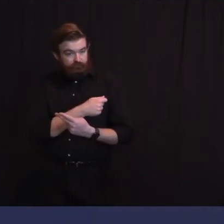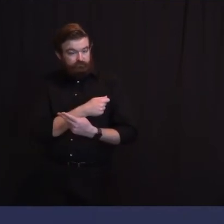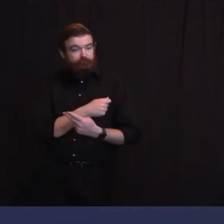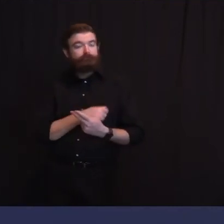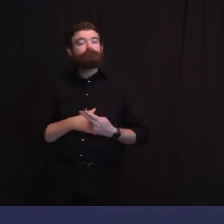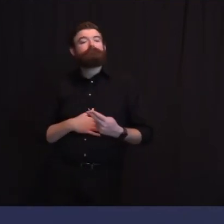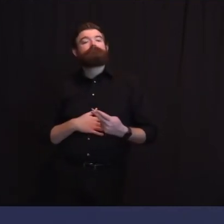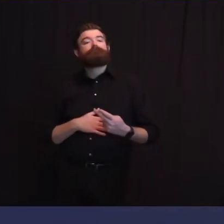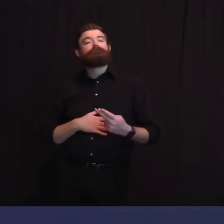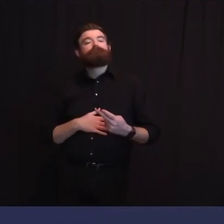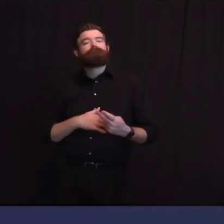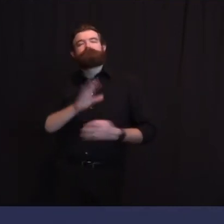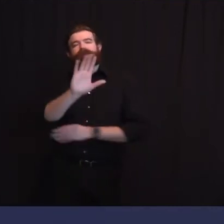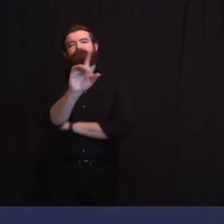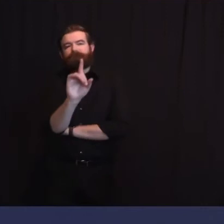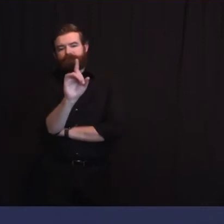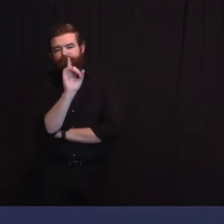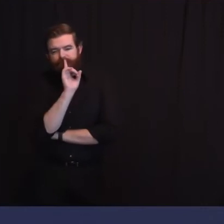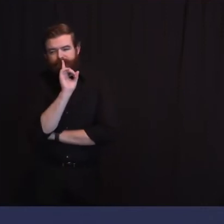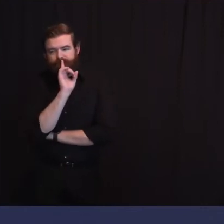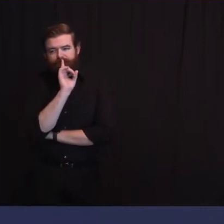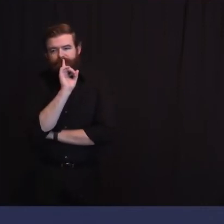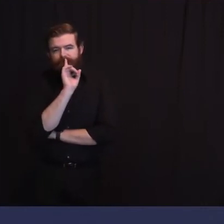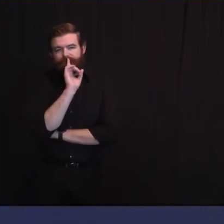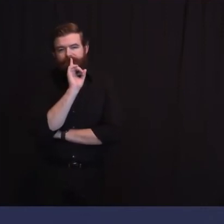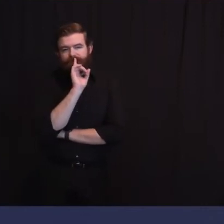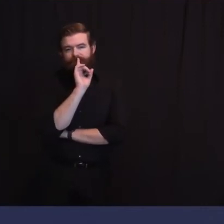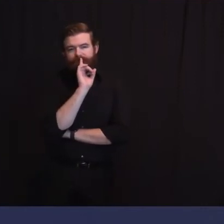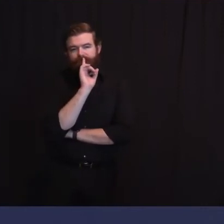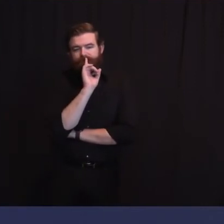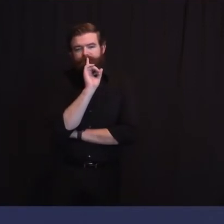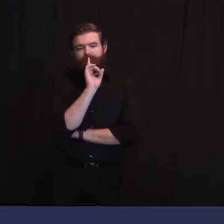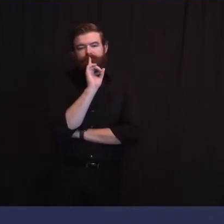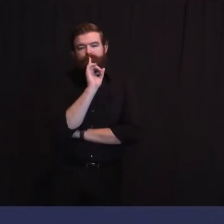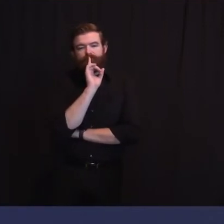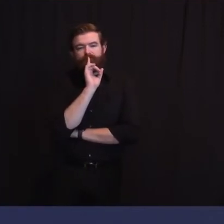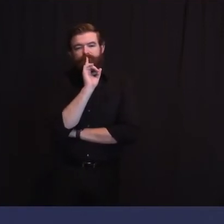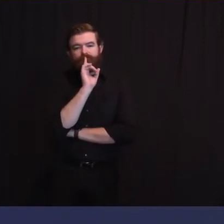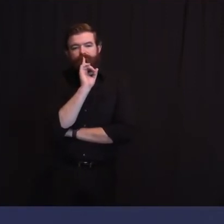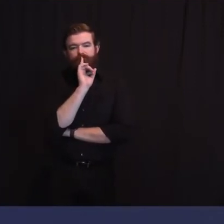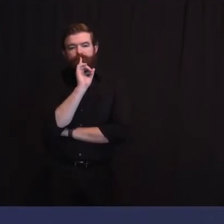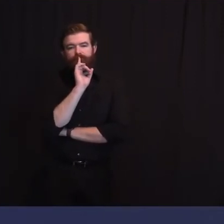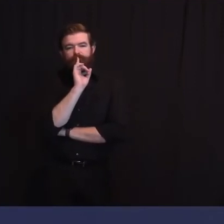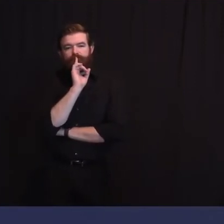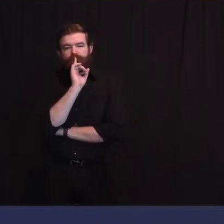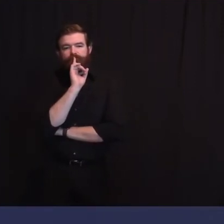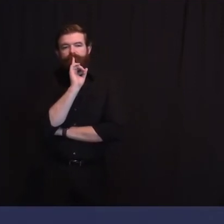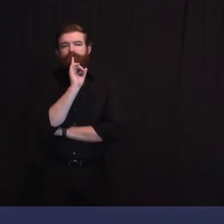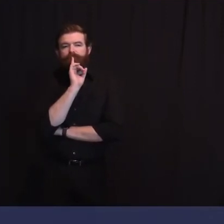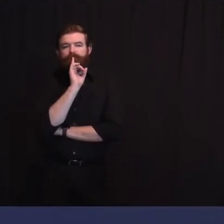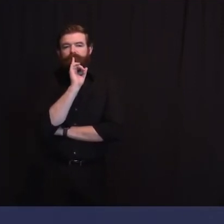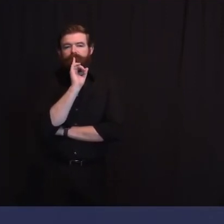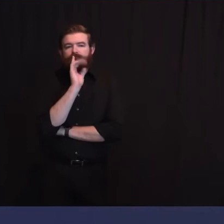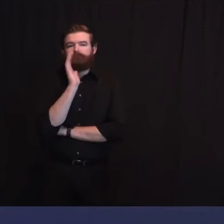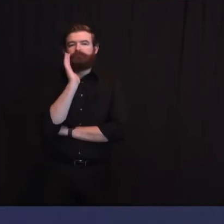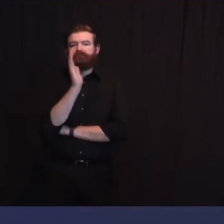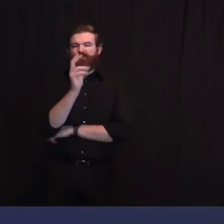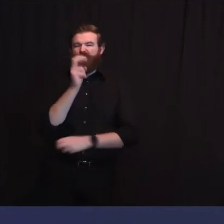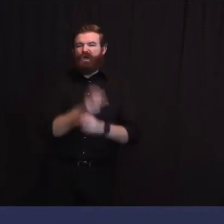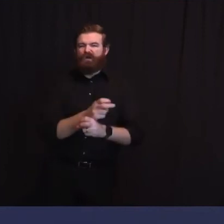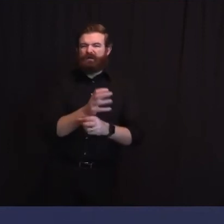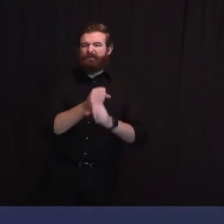you asked not only are they in competition, but also difficulty in getting the appointment scheduled. I don't have any more color on